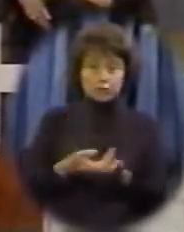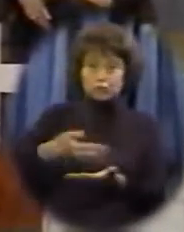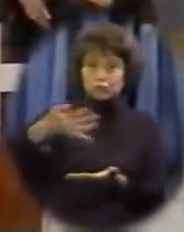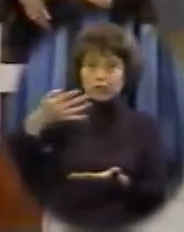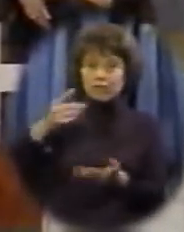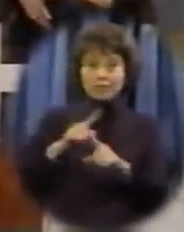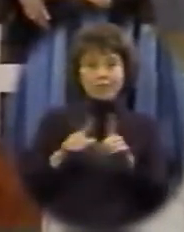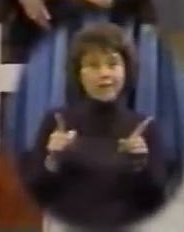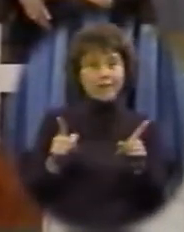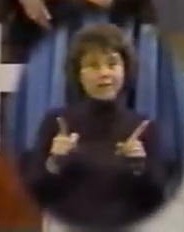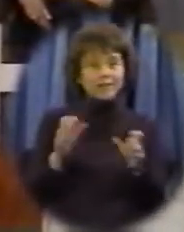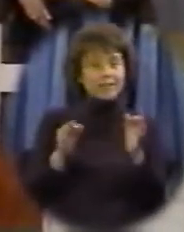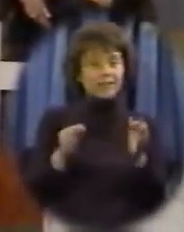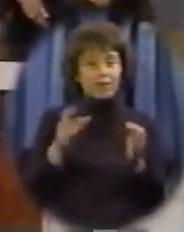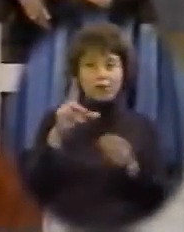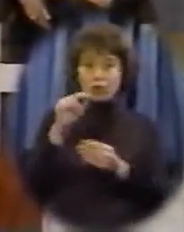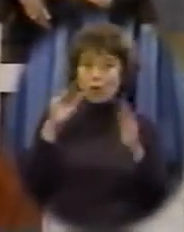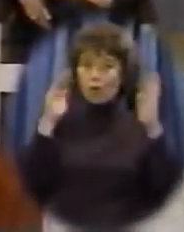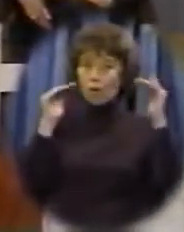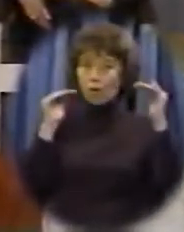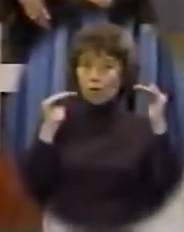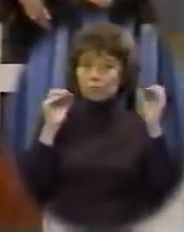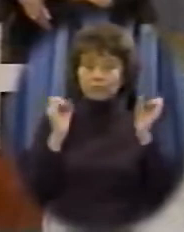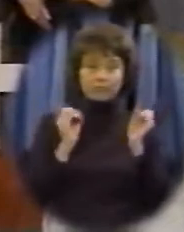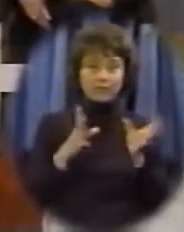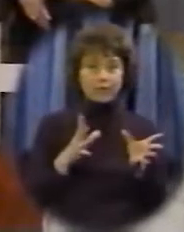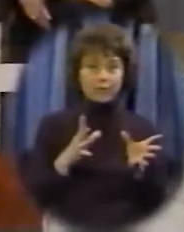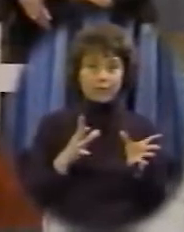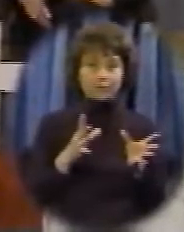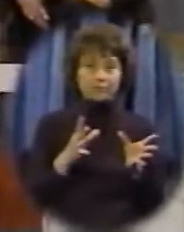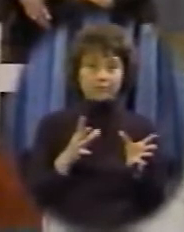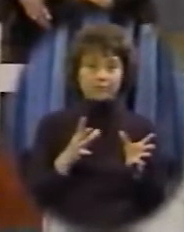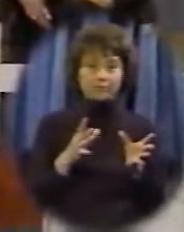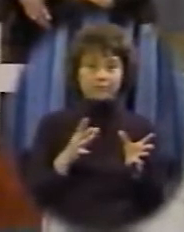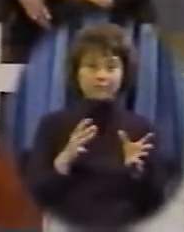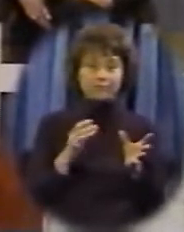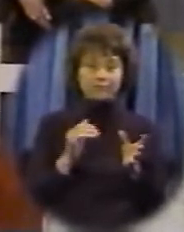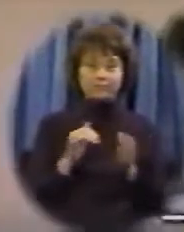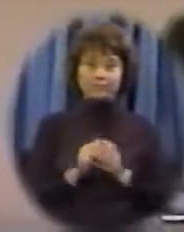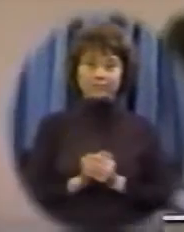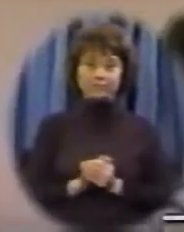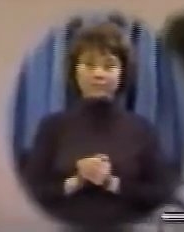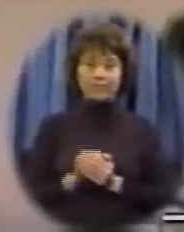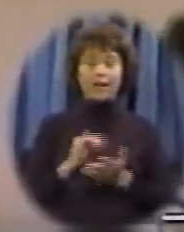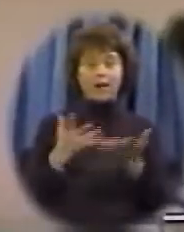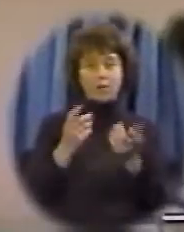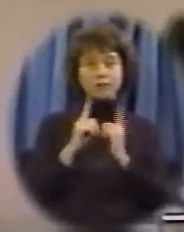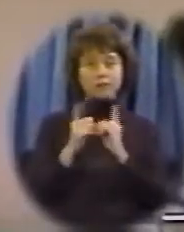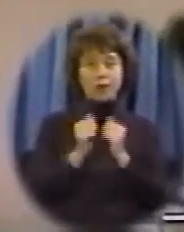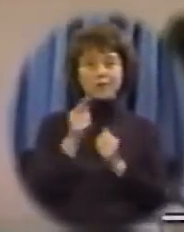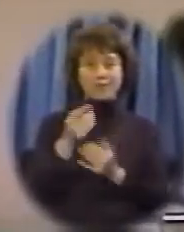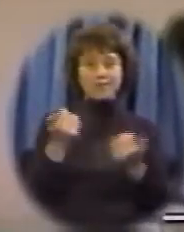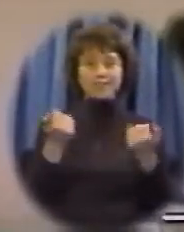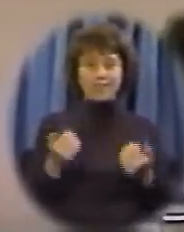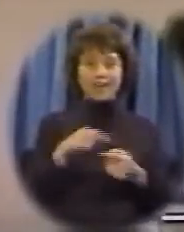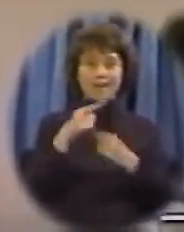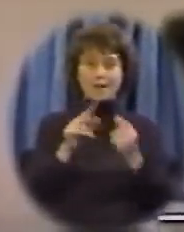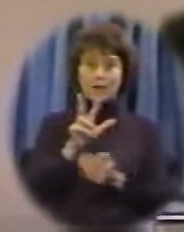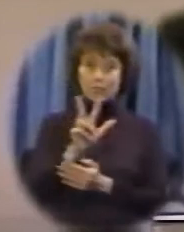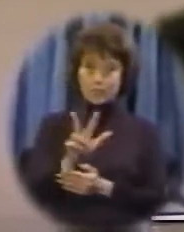Or you may be in great present distress, but if you have no hope, that amounts to but little. I want to talk to you now about three